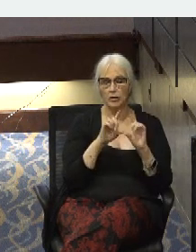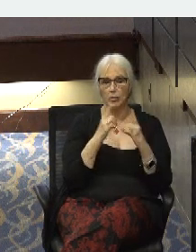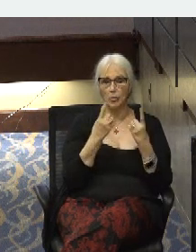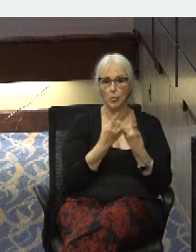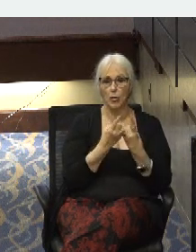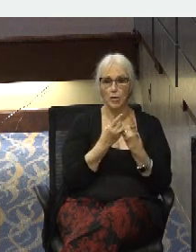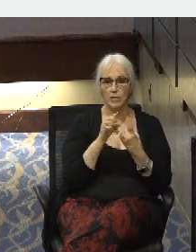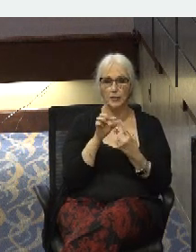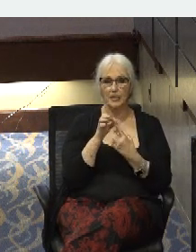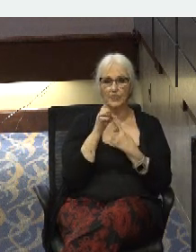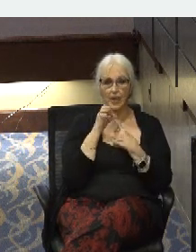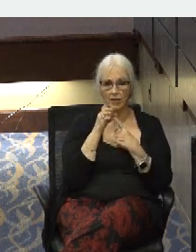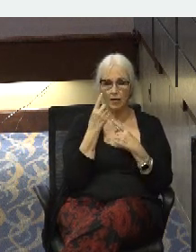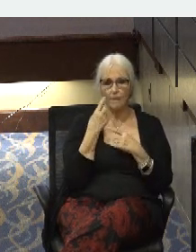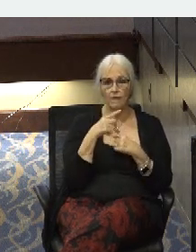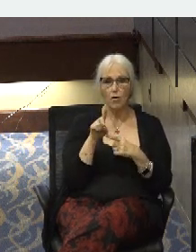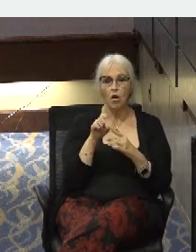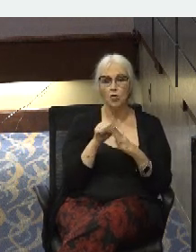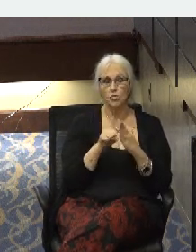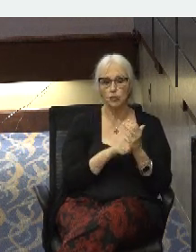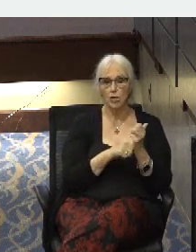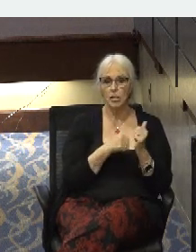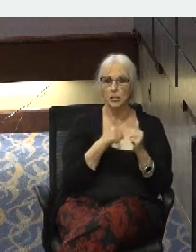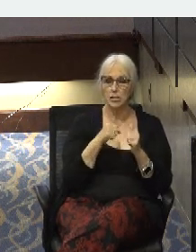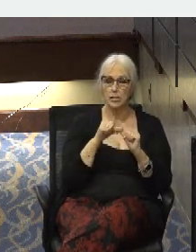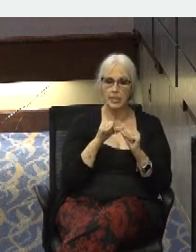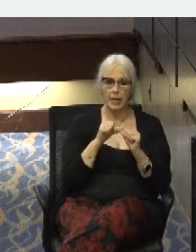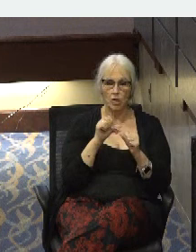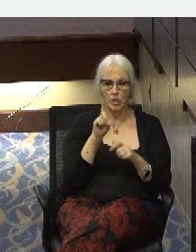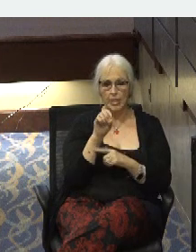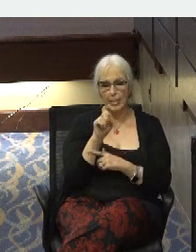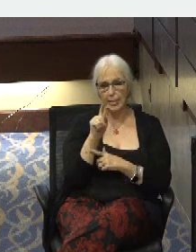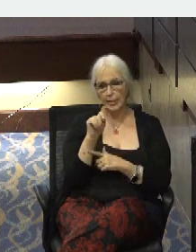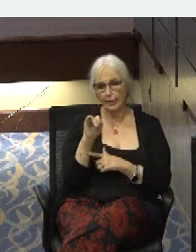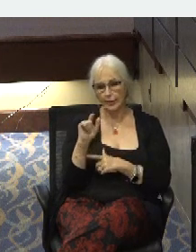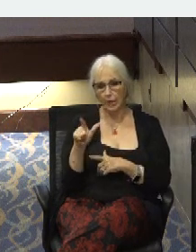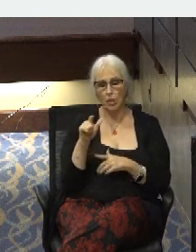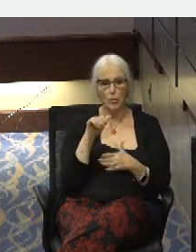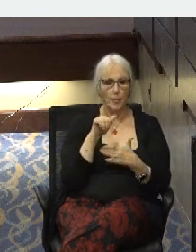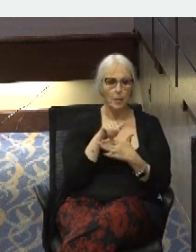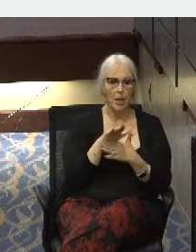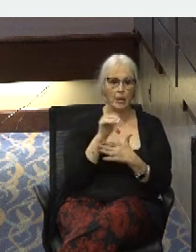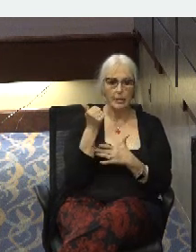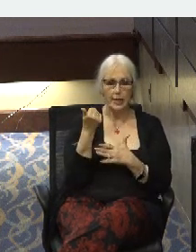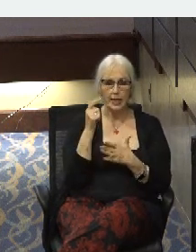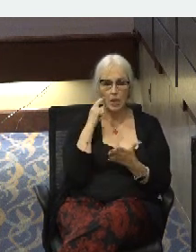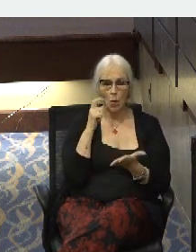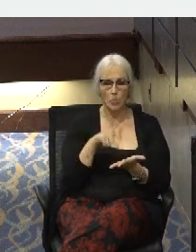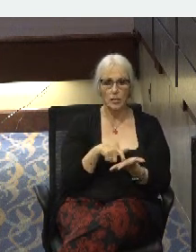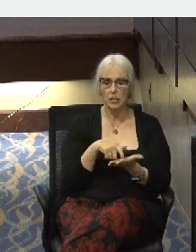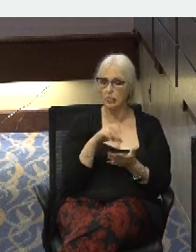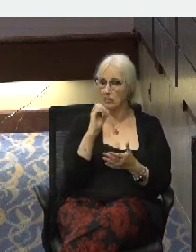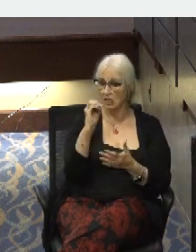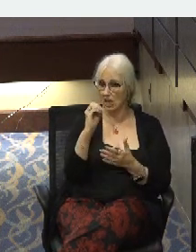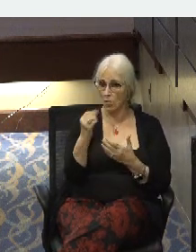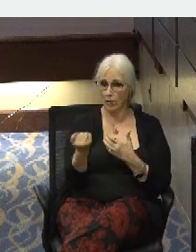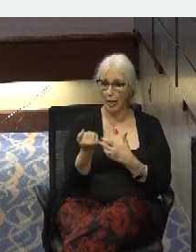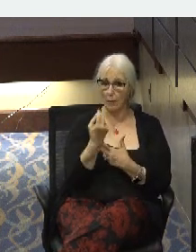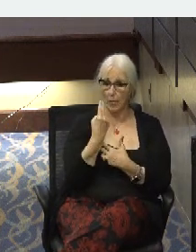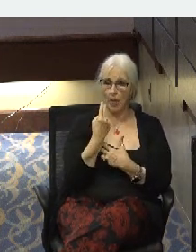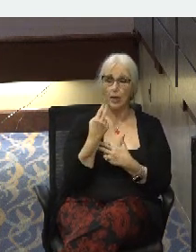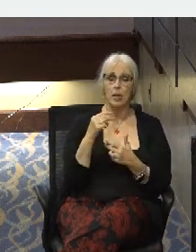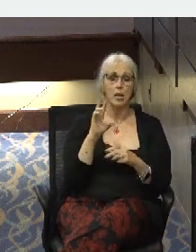specifications for construction and/or standard details. We mailed out 10 notices on this request and had 0 returned.